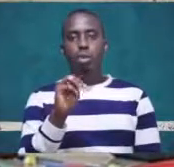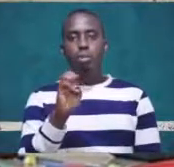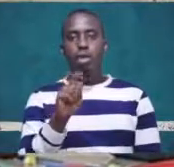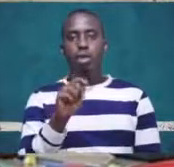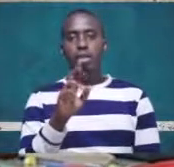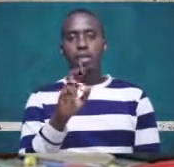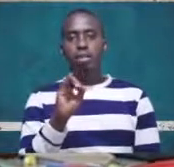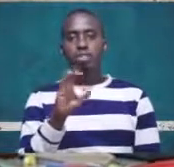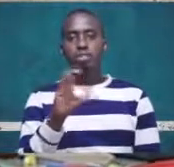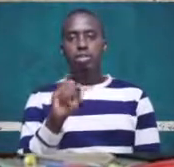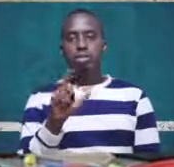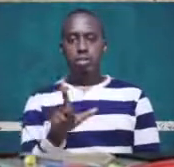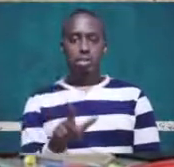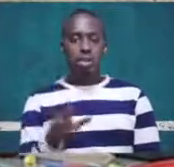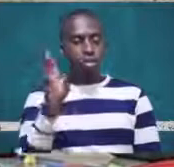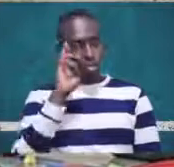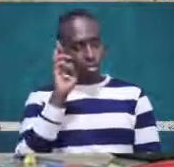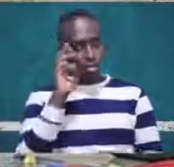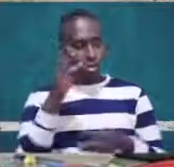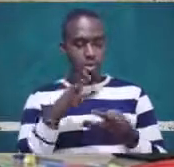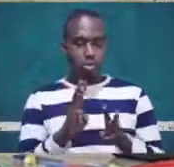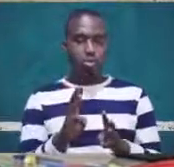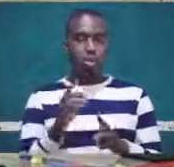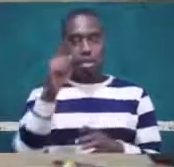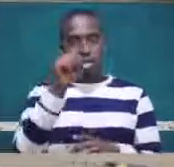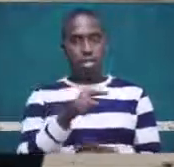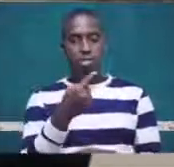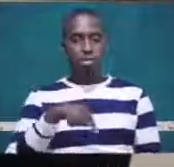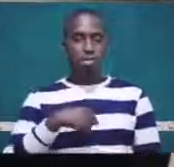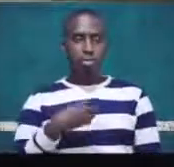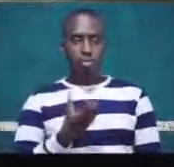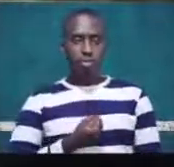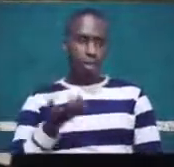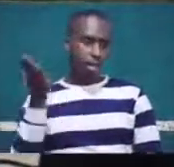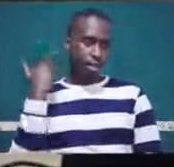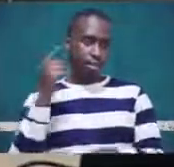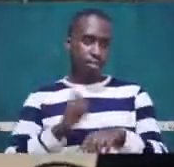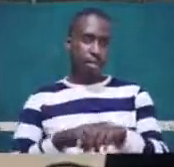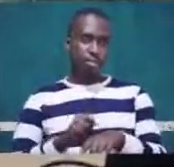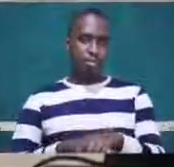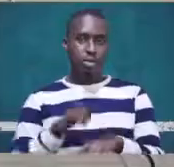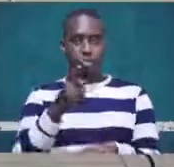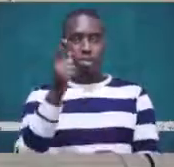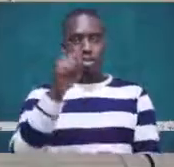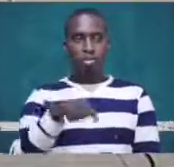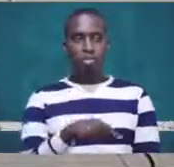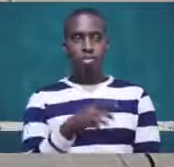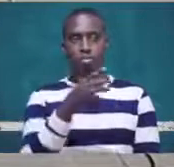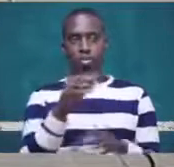Remember, the kind of integral we had last time, it was the integral of this